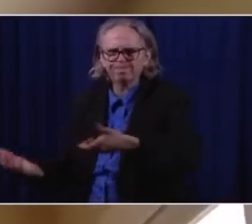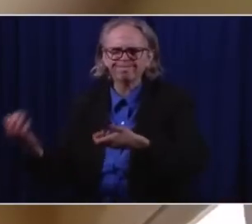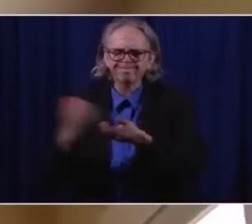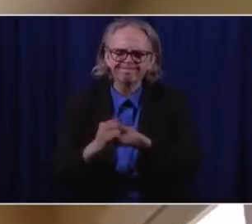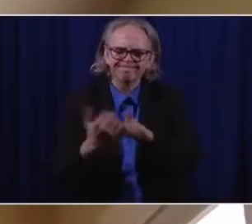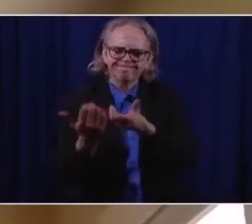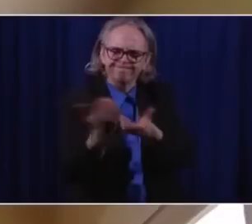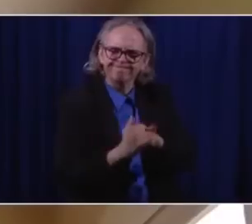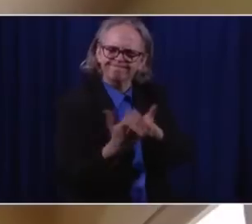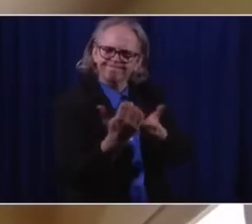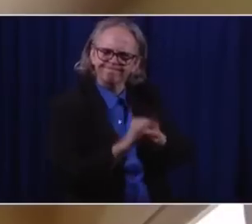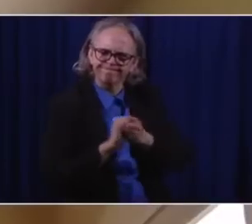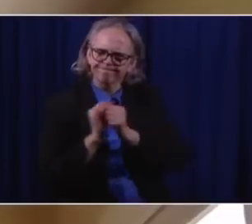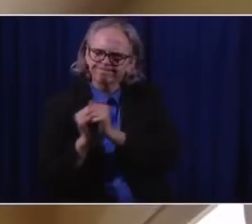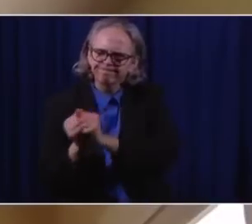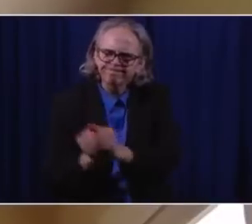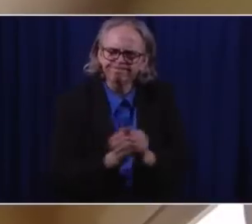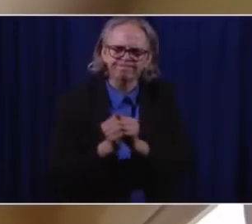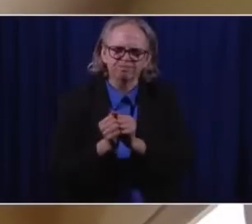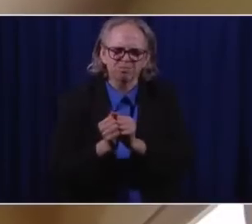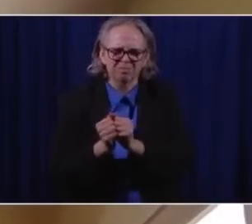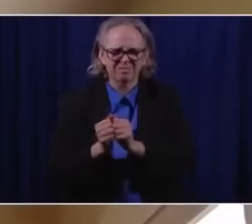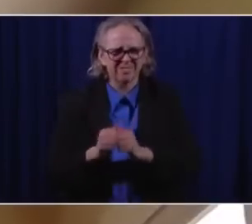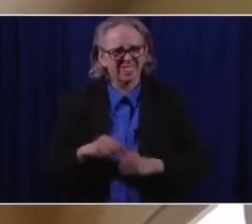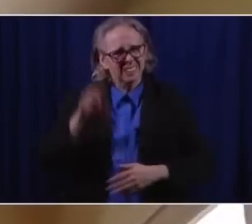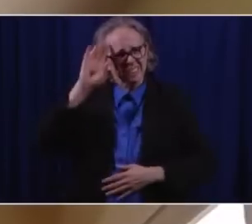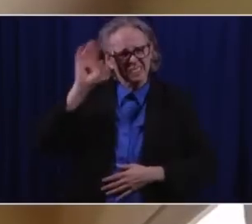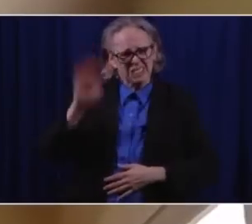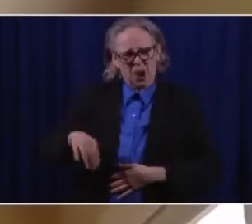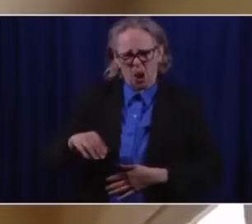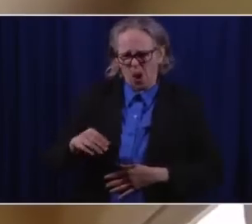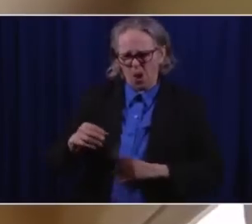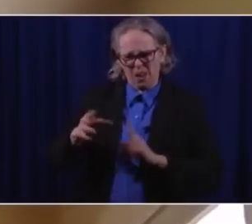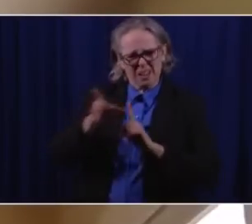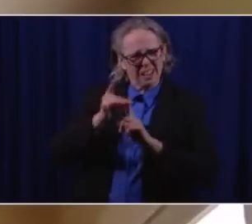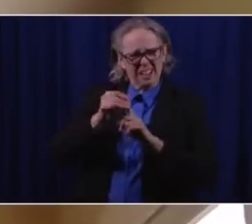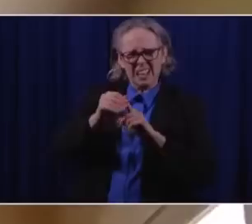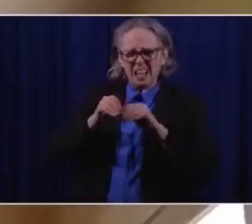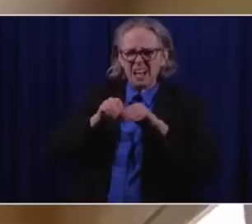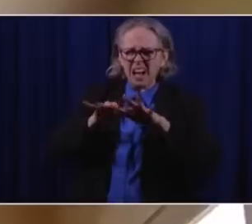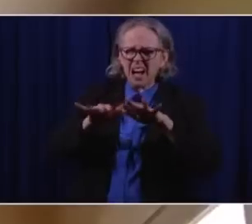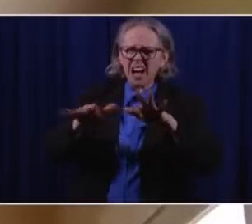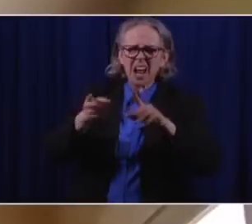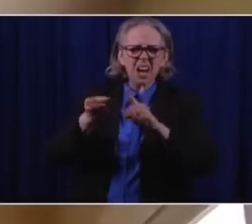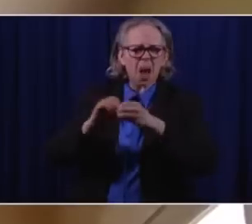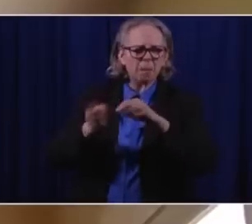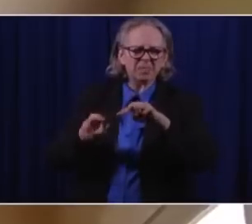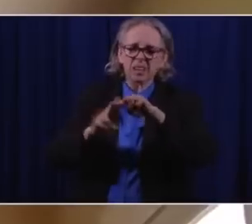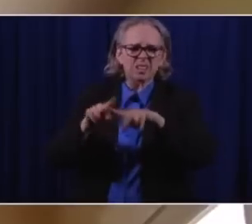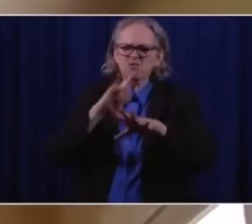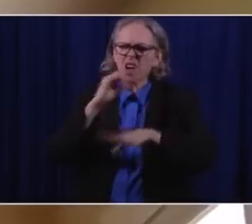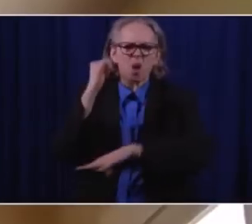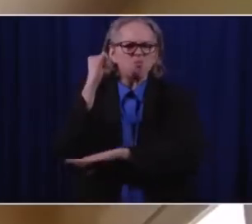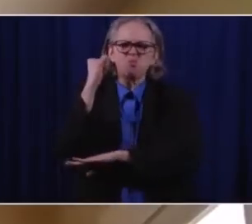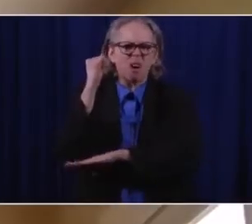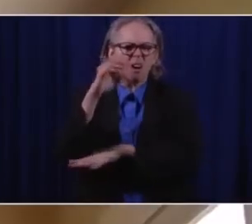these unprecedented spikes in cases, hospitalizations, ICU admissions, they're happening all across the state. Too many